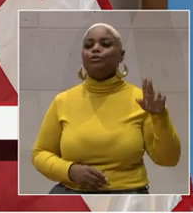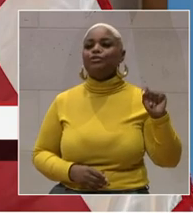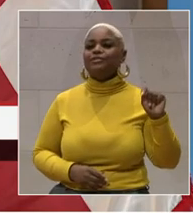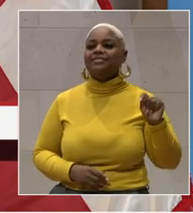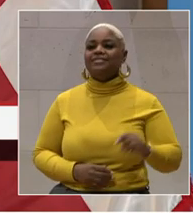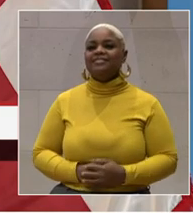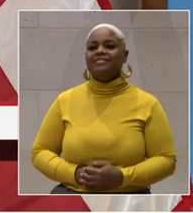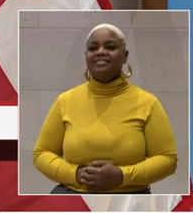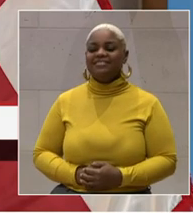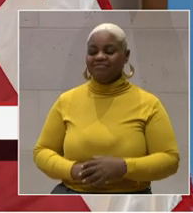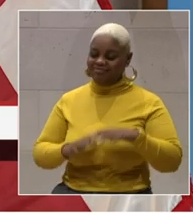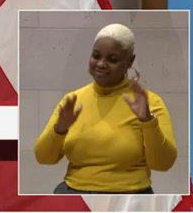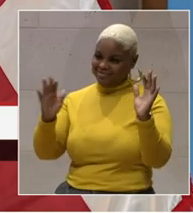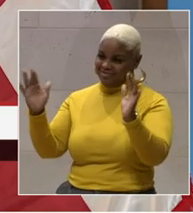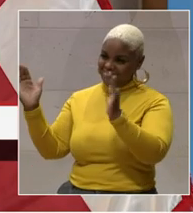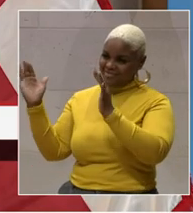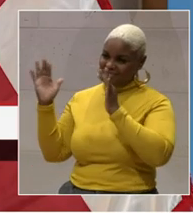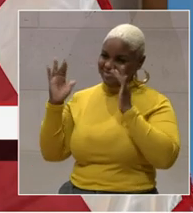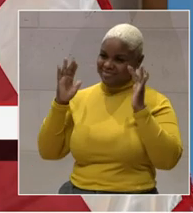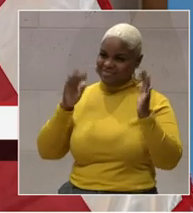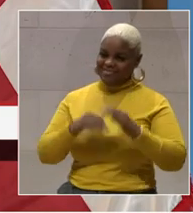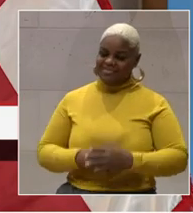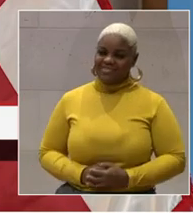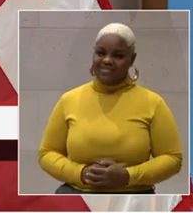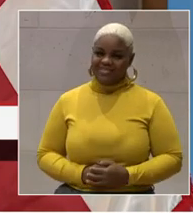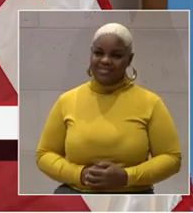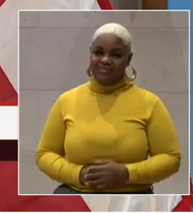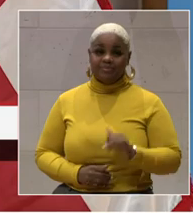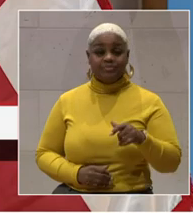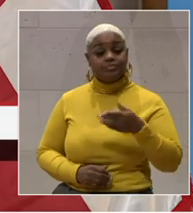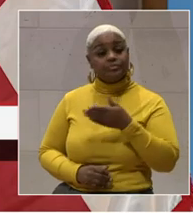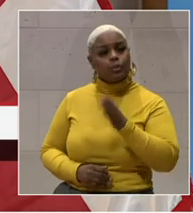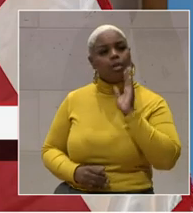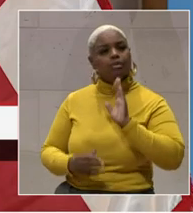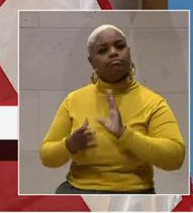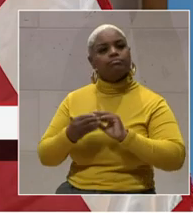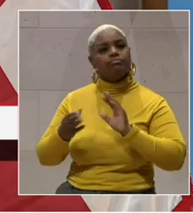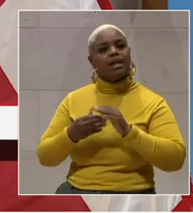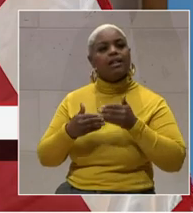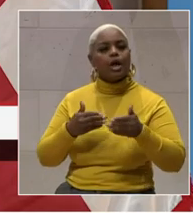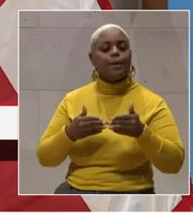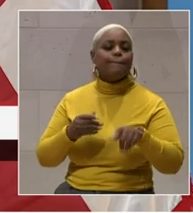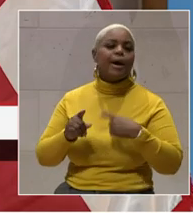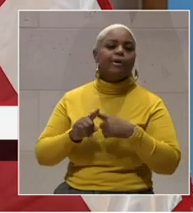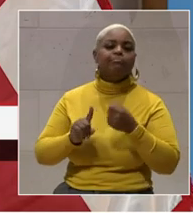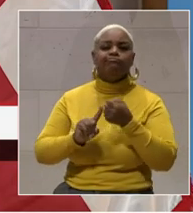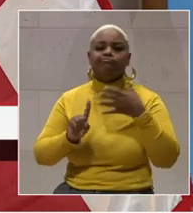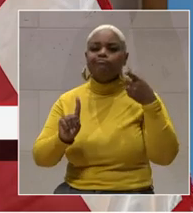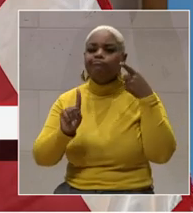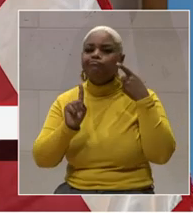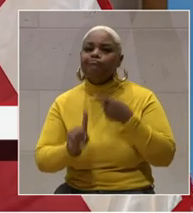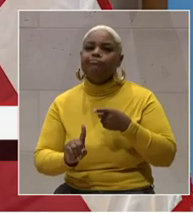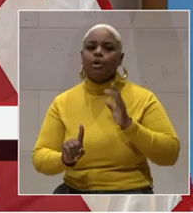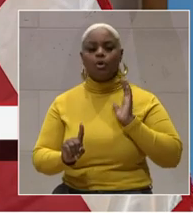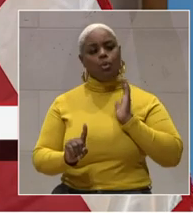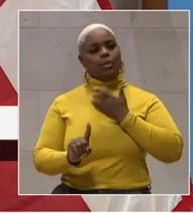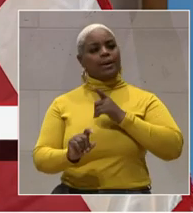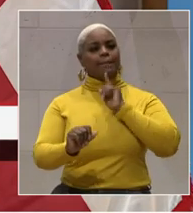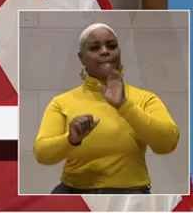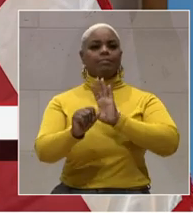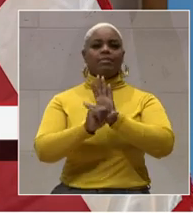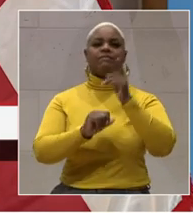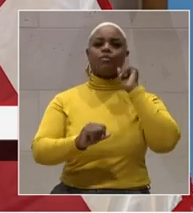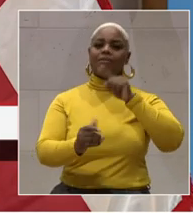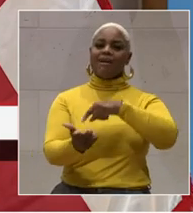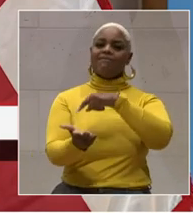And Nina will be speaking to you a little bit later in depth about our commitments to affordable housing